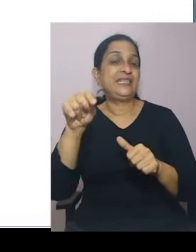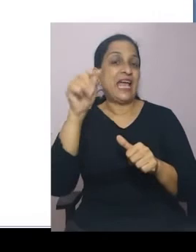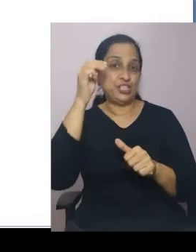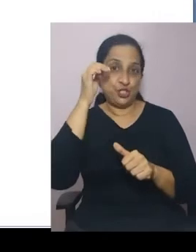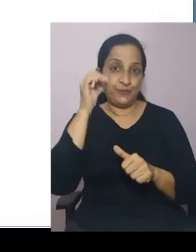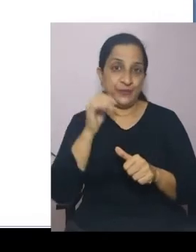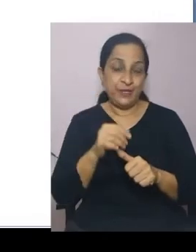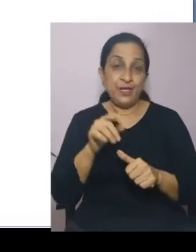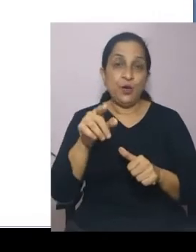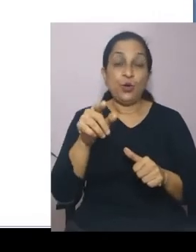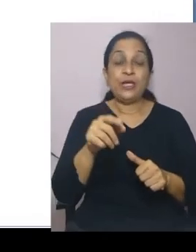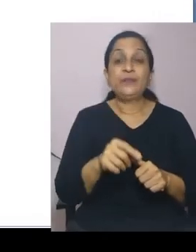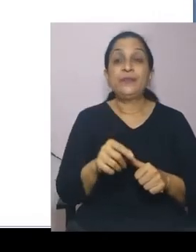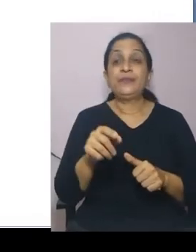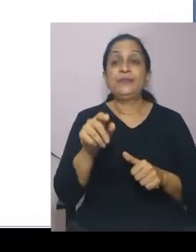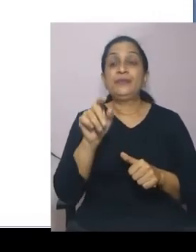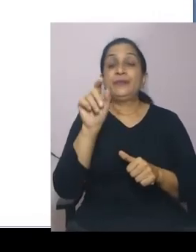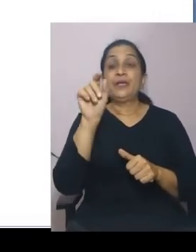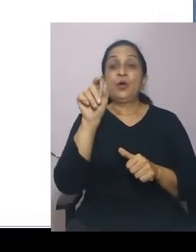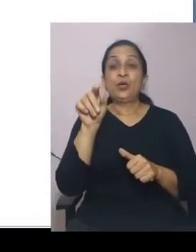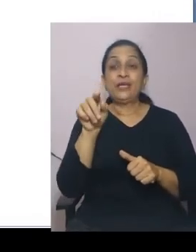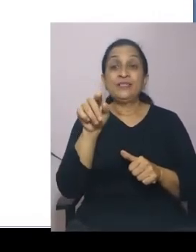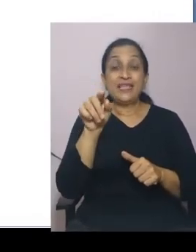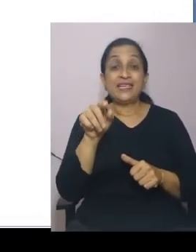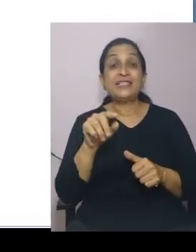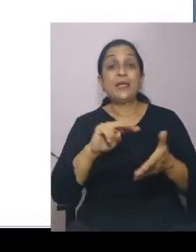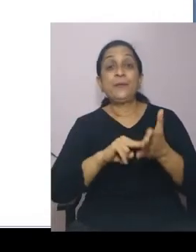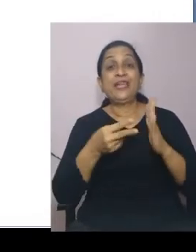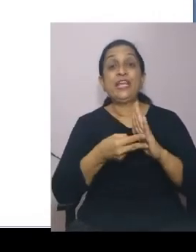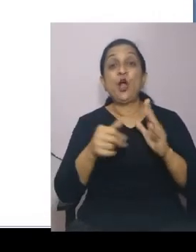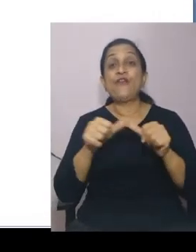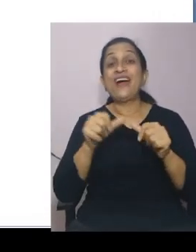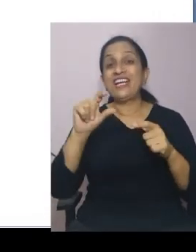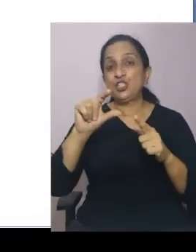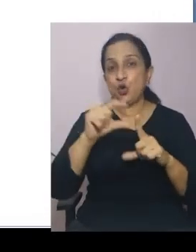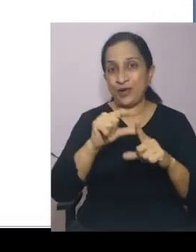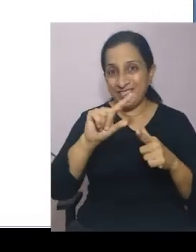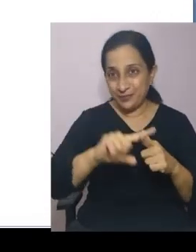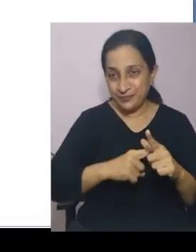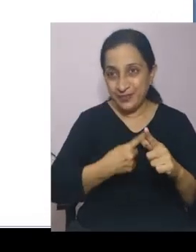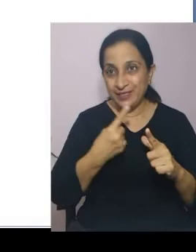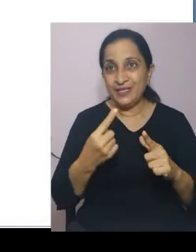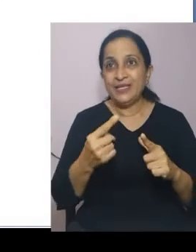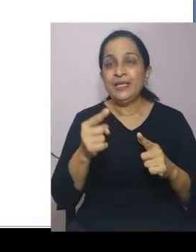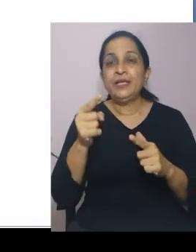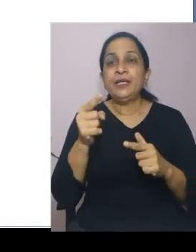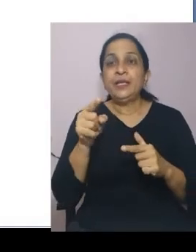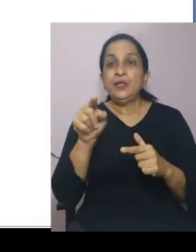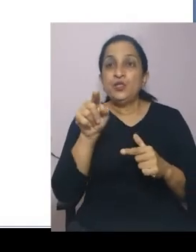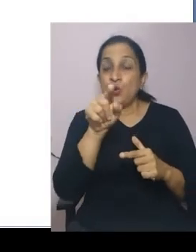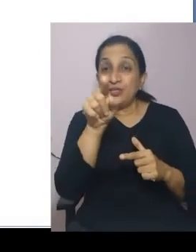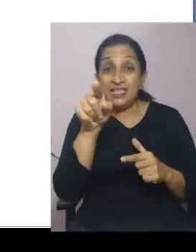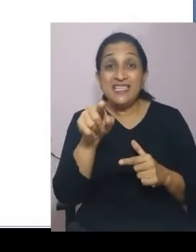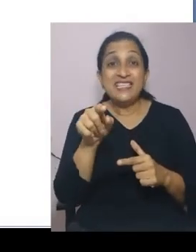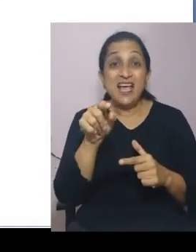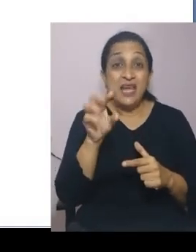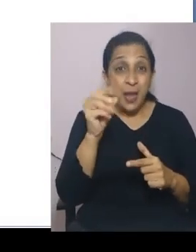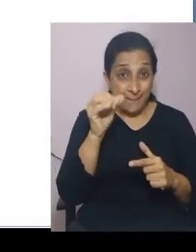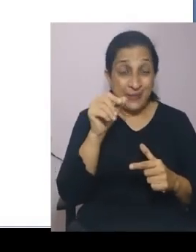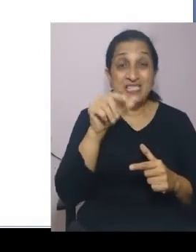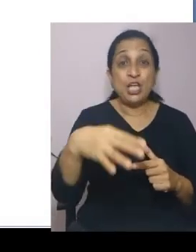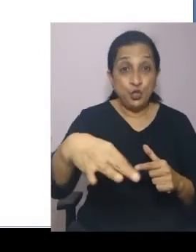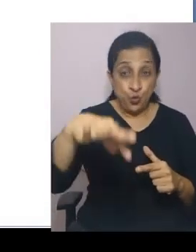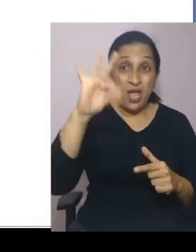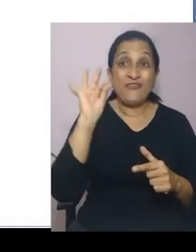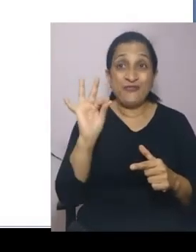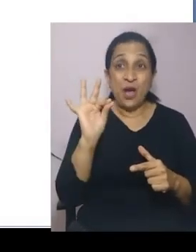You have to, for adjoint, you have to put it on the top a dash, like this, and here simply reproduce these values here, that